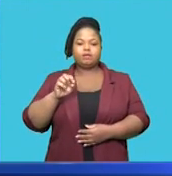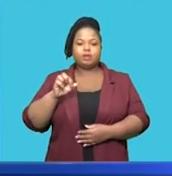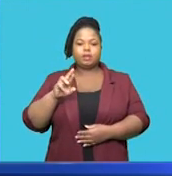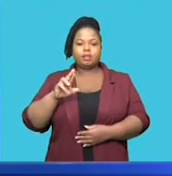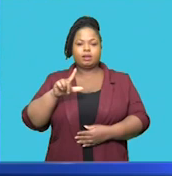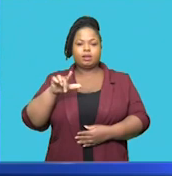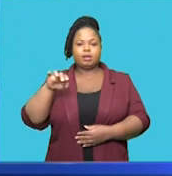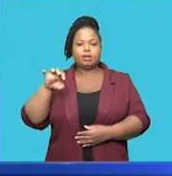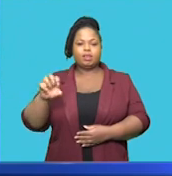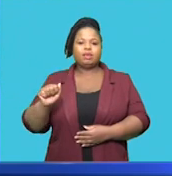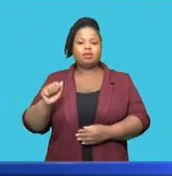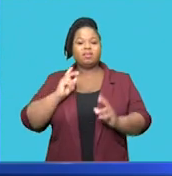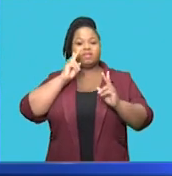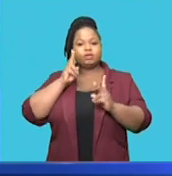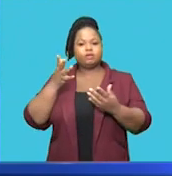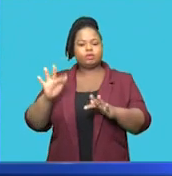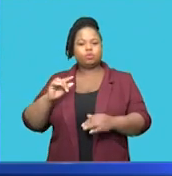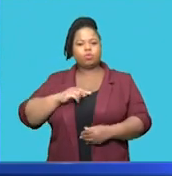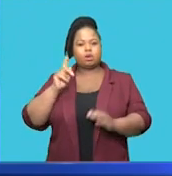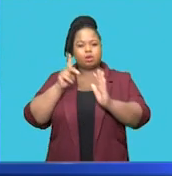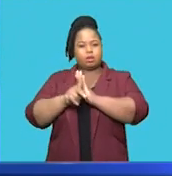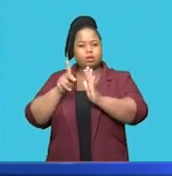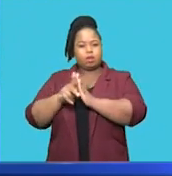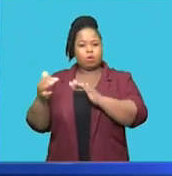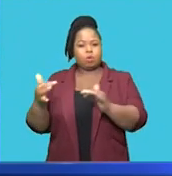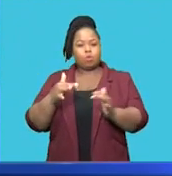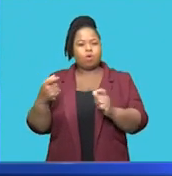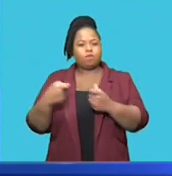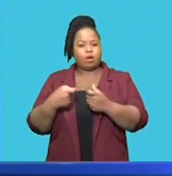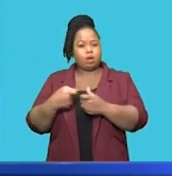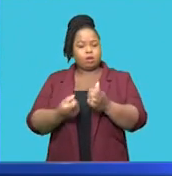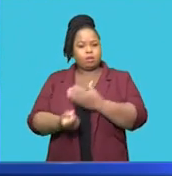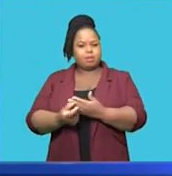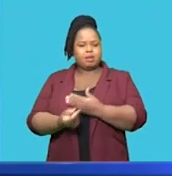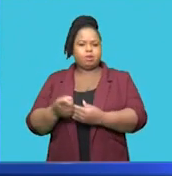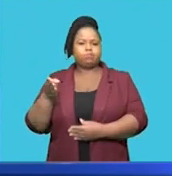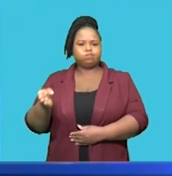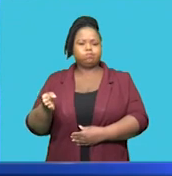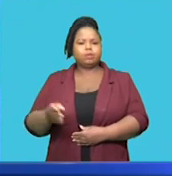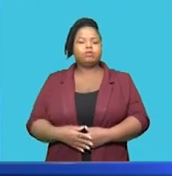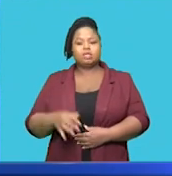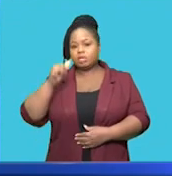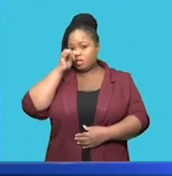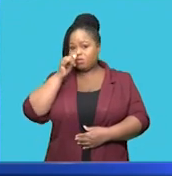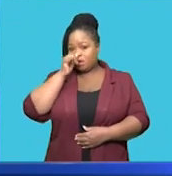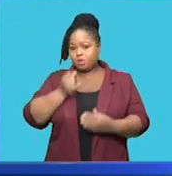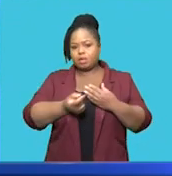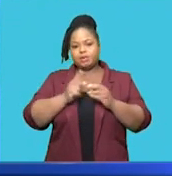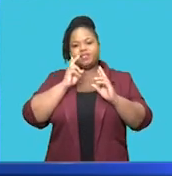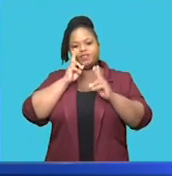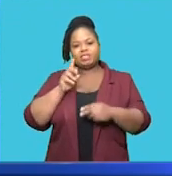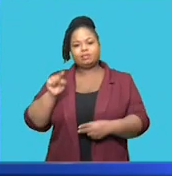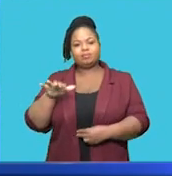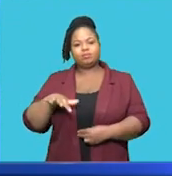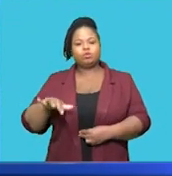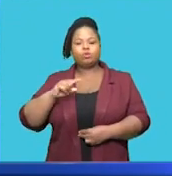kgabareng ya dintwa le tema tsa boipelaetso ntseng dikupa sebakeng seo kgahlanong le ho epa ho seng molaong. Mo qobelong wa beke e fetseng